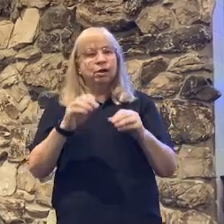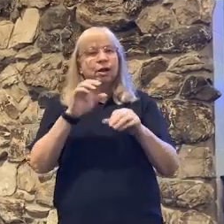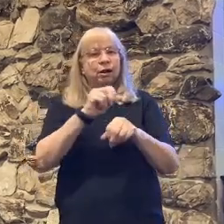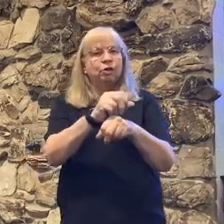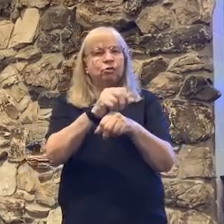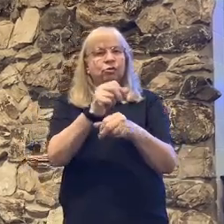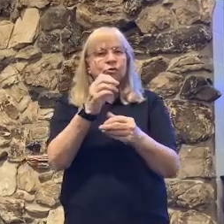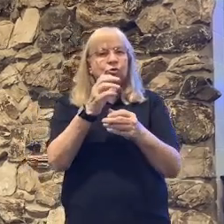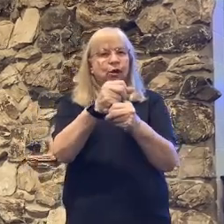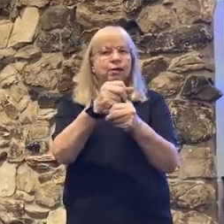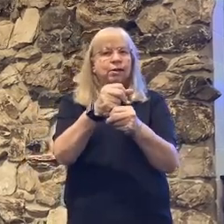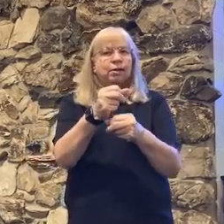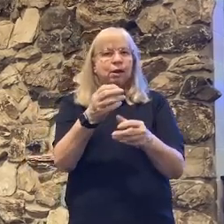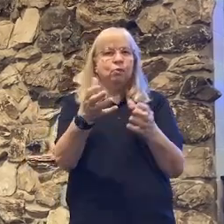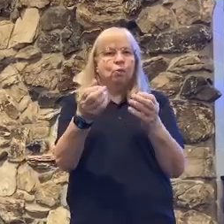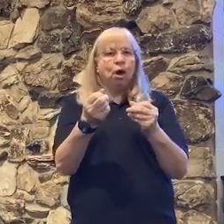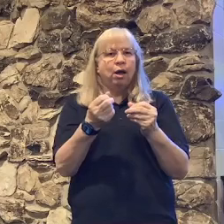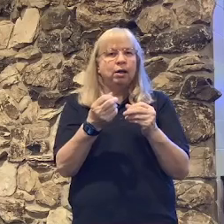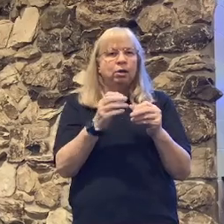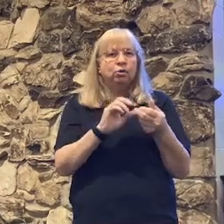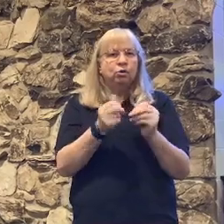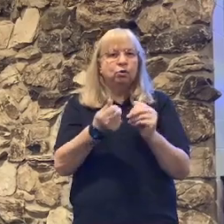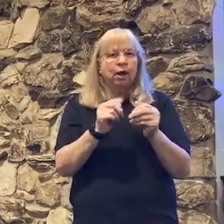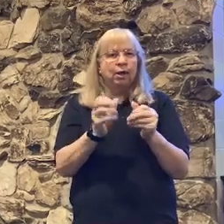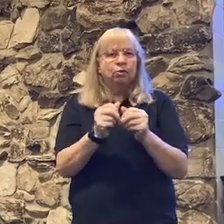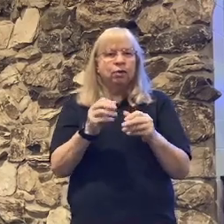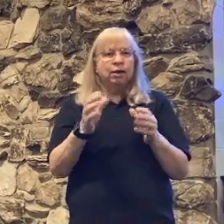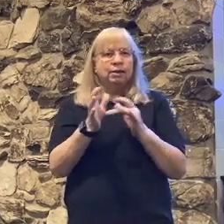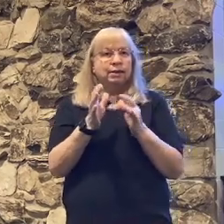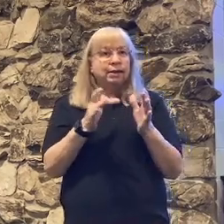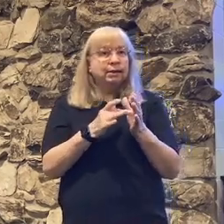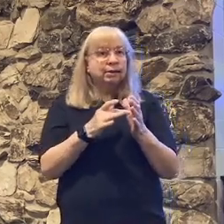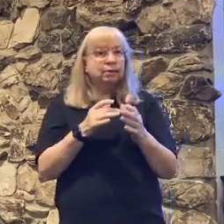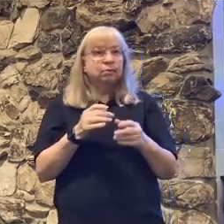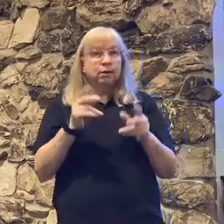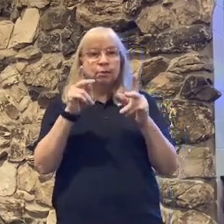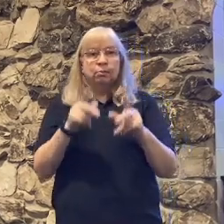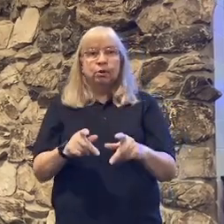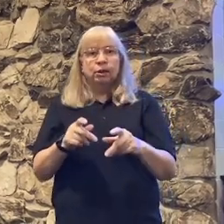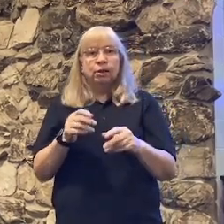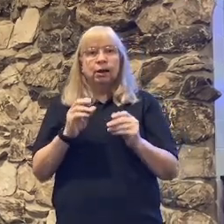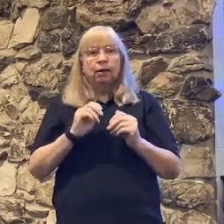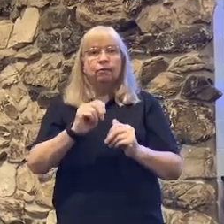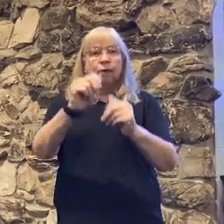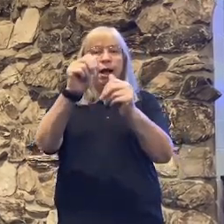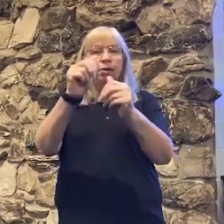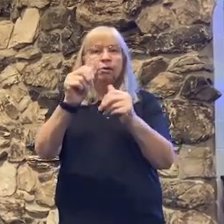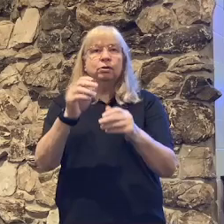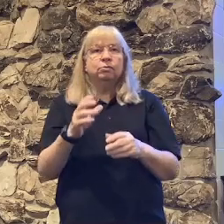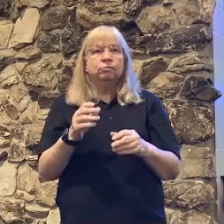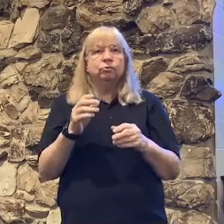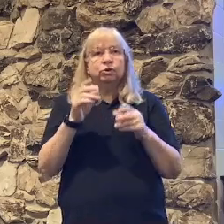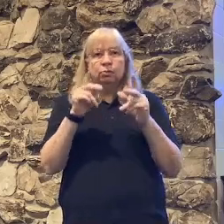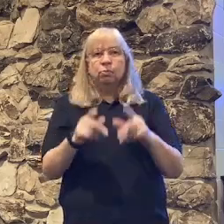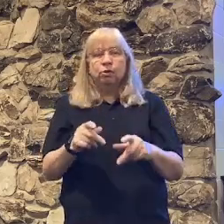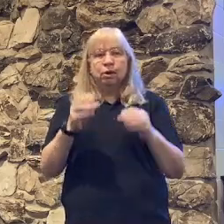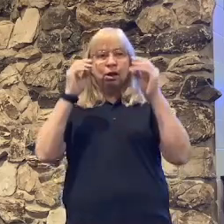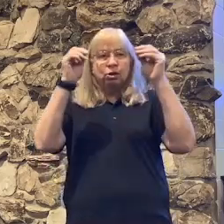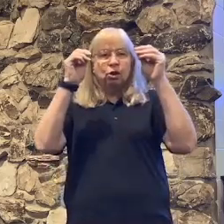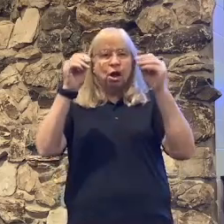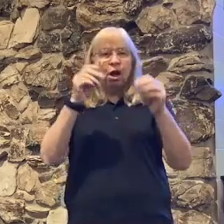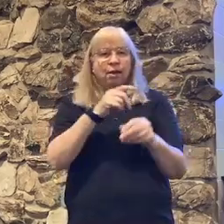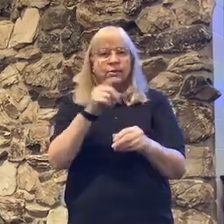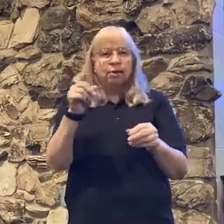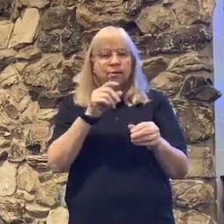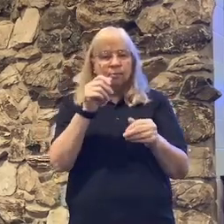that three-legged race with, Jesus, was the person that they had followed, was the person that taught them everything